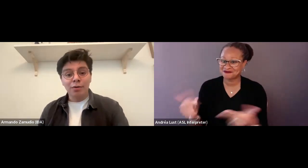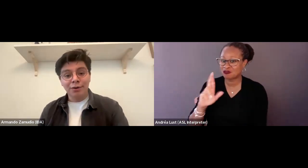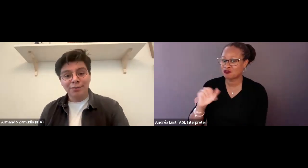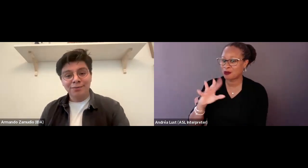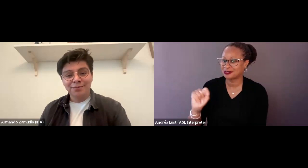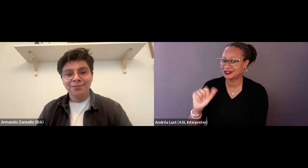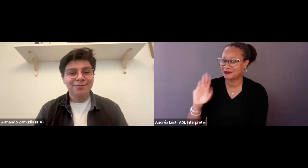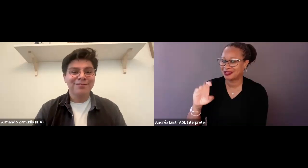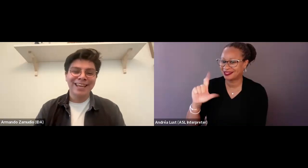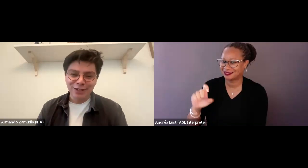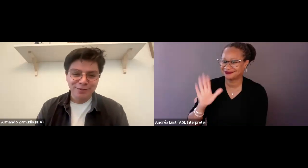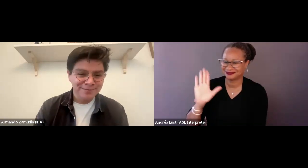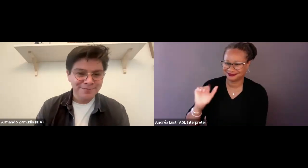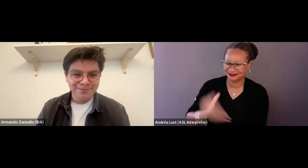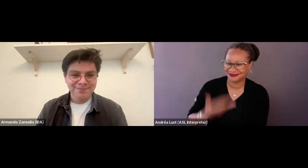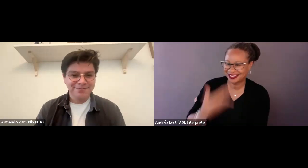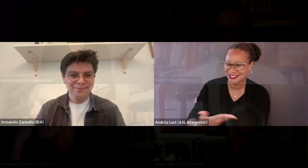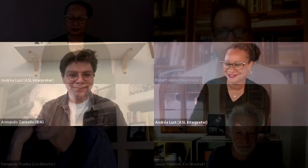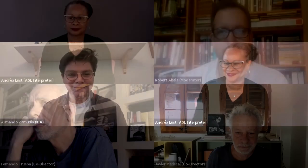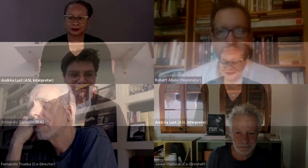to Robert. Thank you.